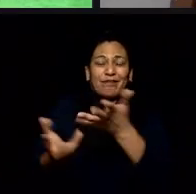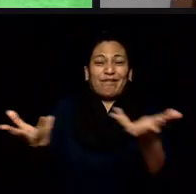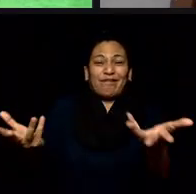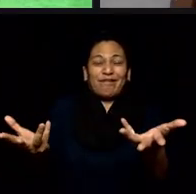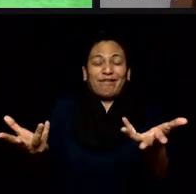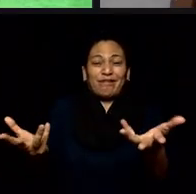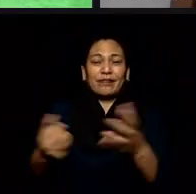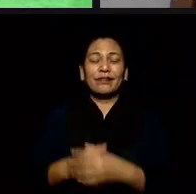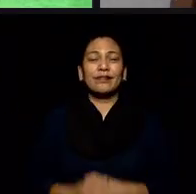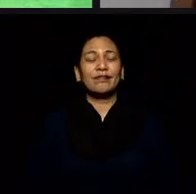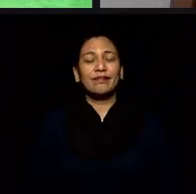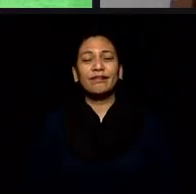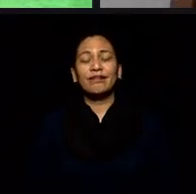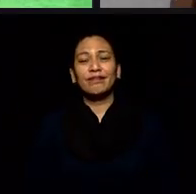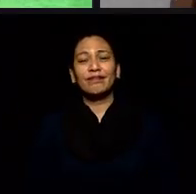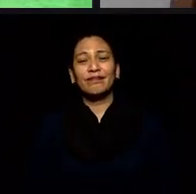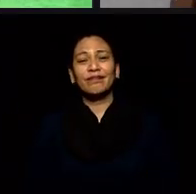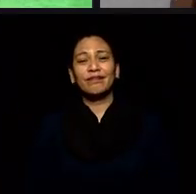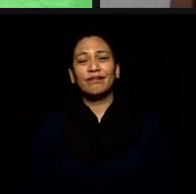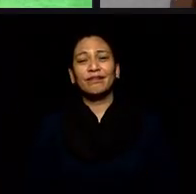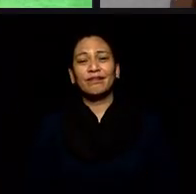why,